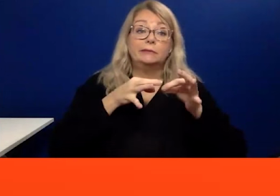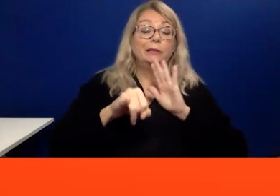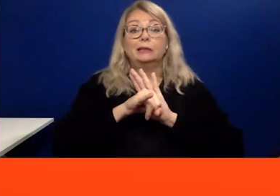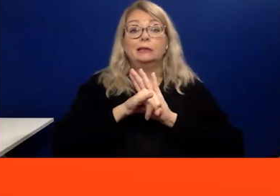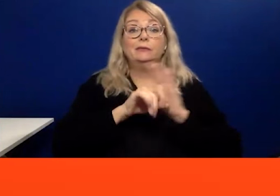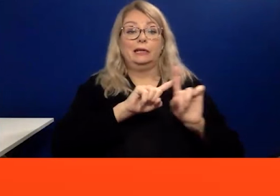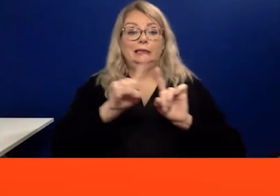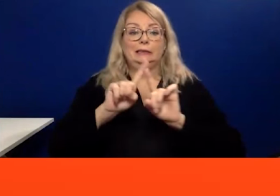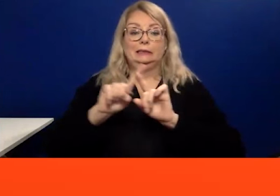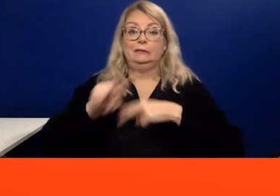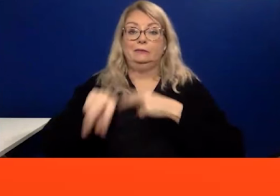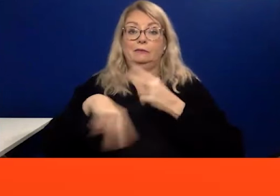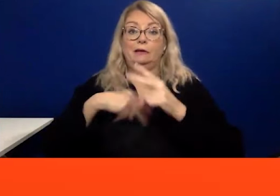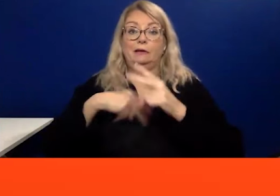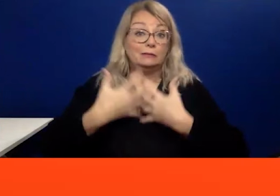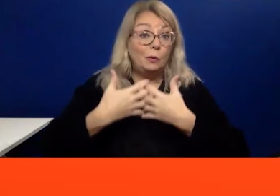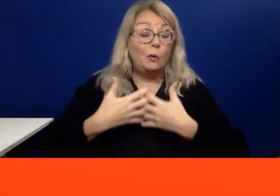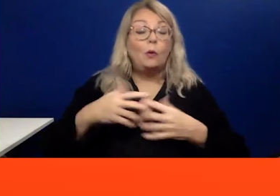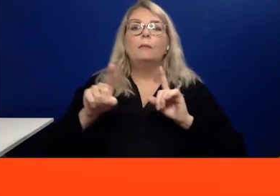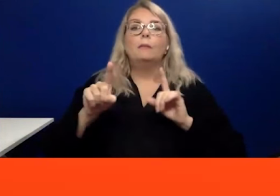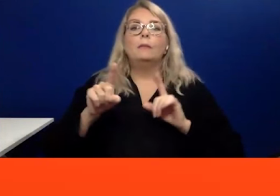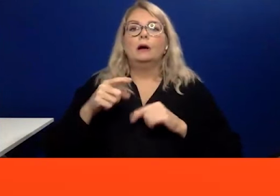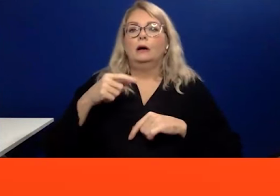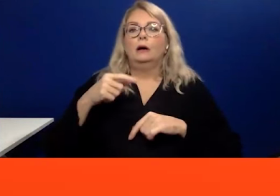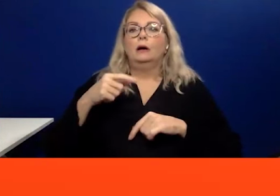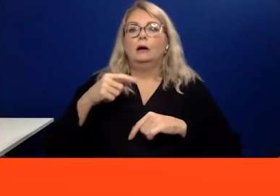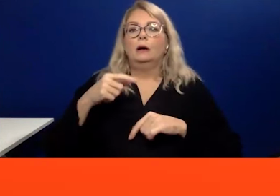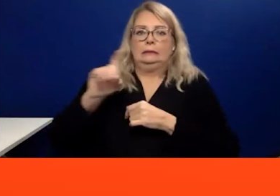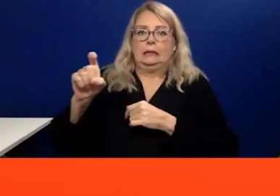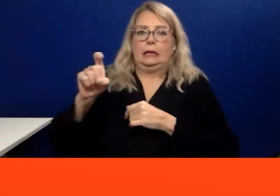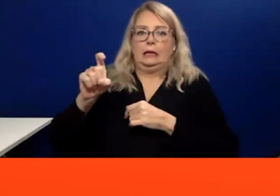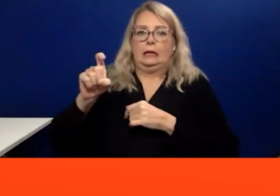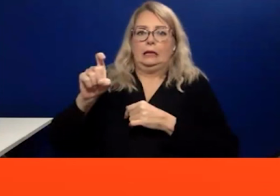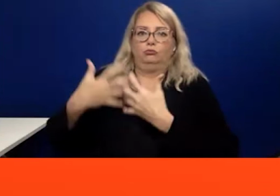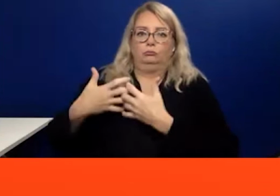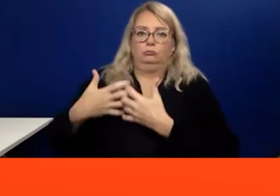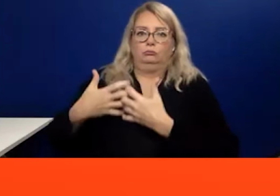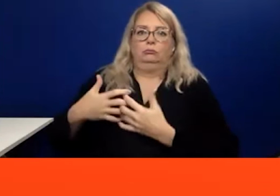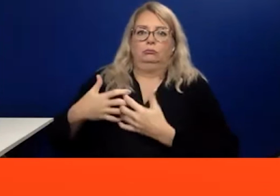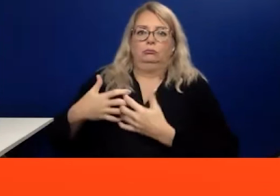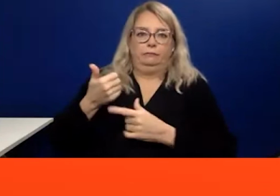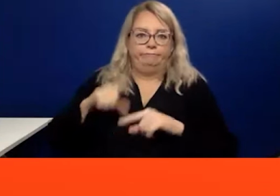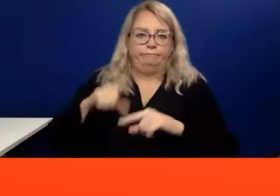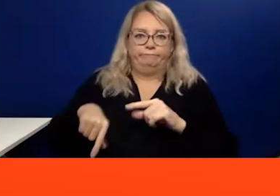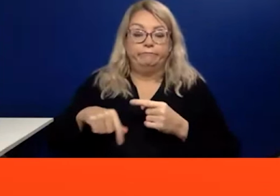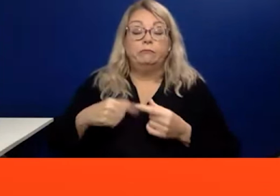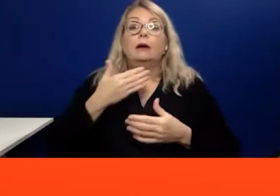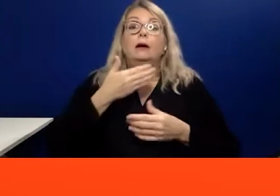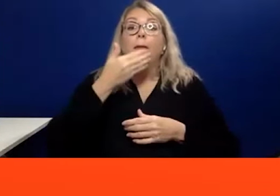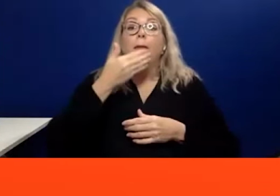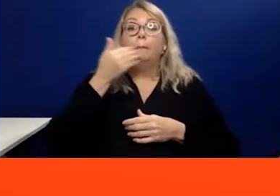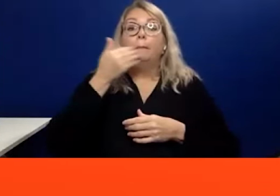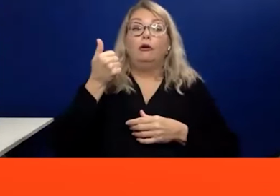but that doesn't mean I can go diagnose a motor, right? So a better SLO would